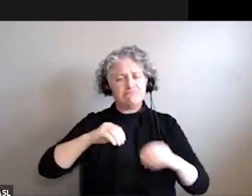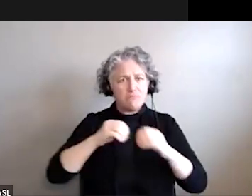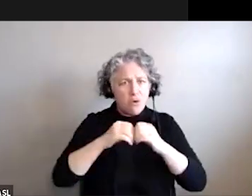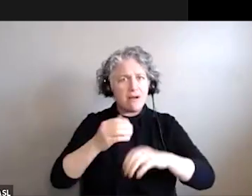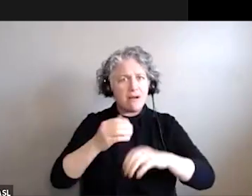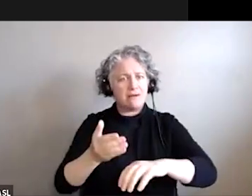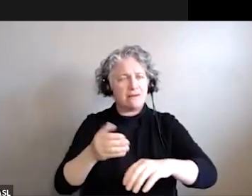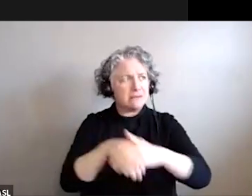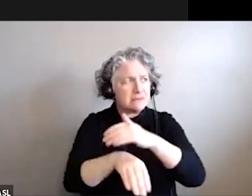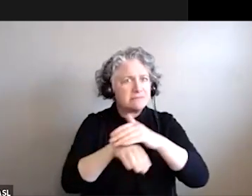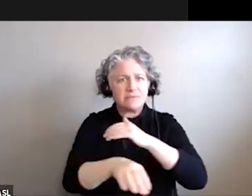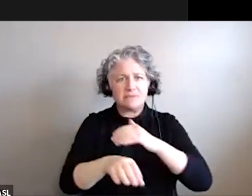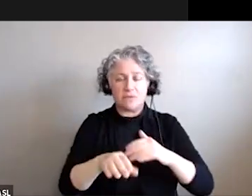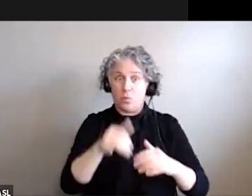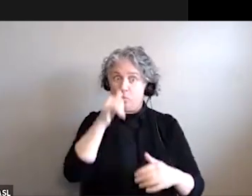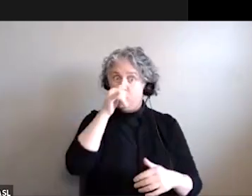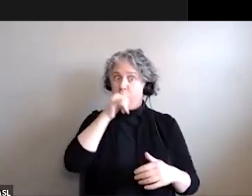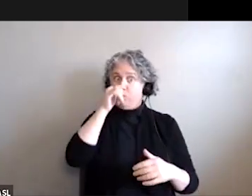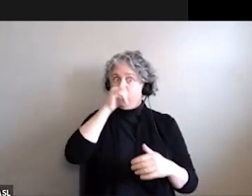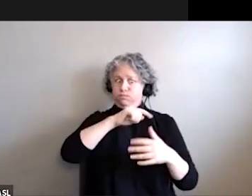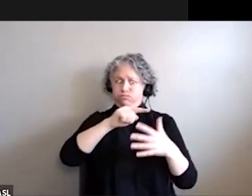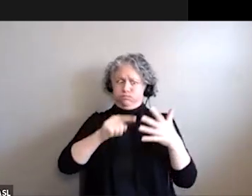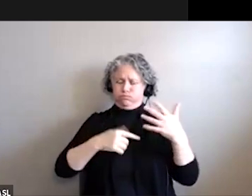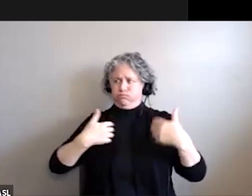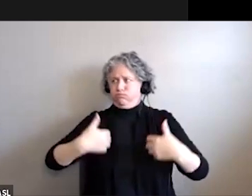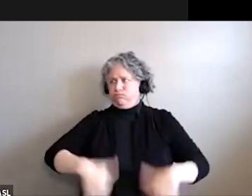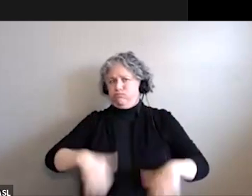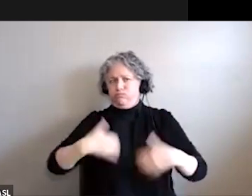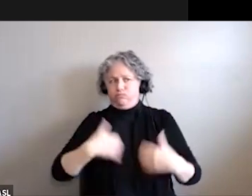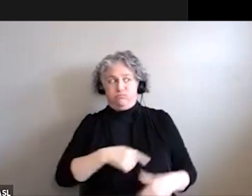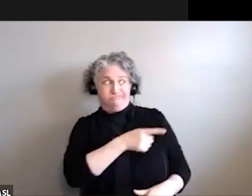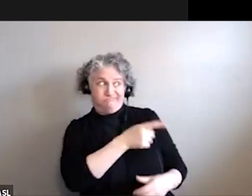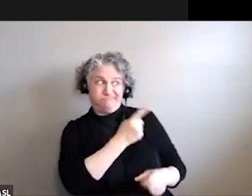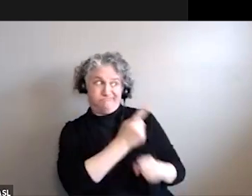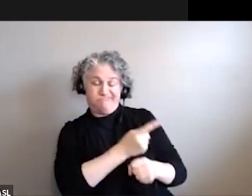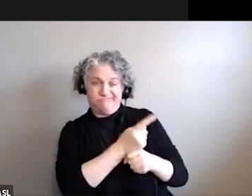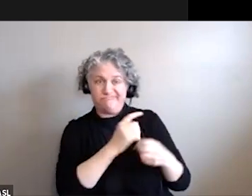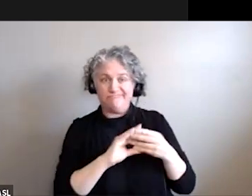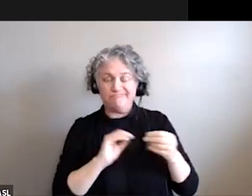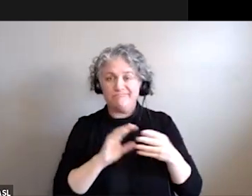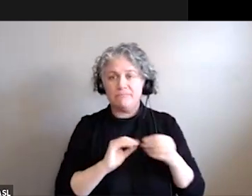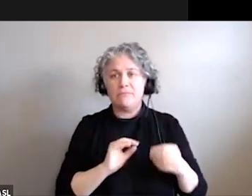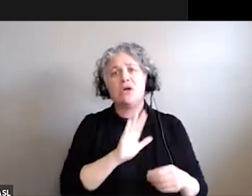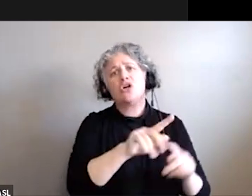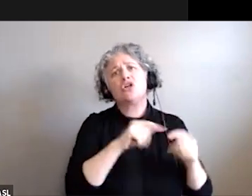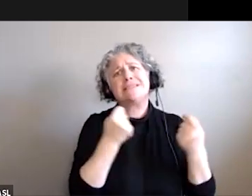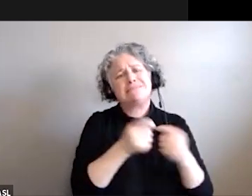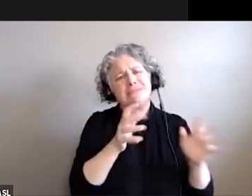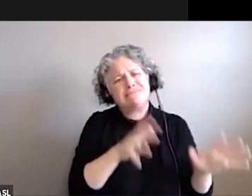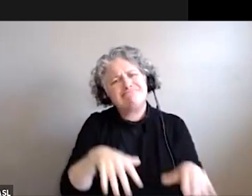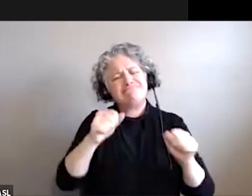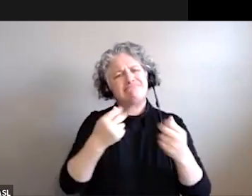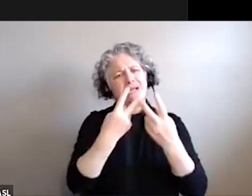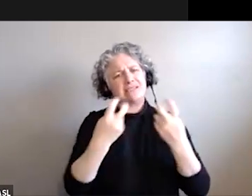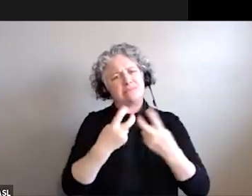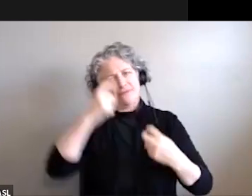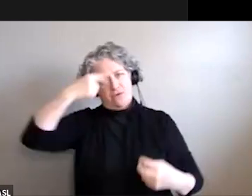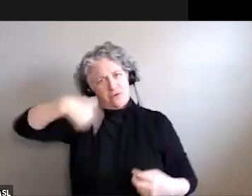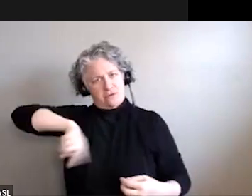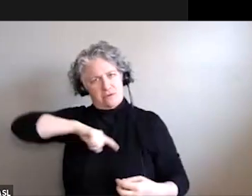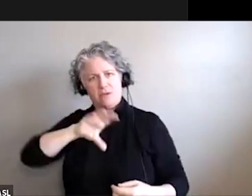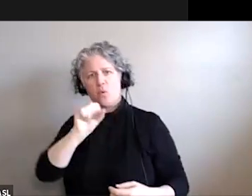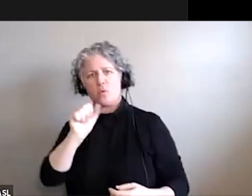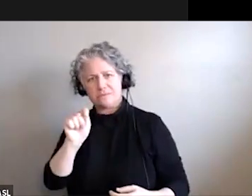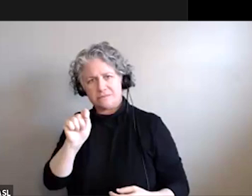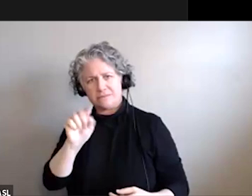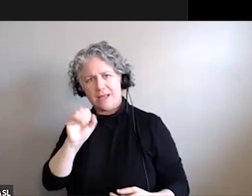experience. And as Mandy indicated, we had her team do an assessment for us, and they